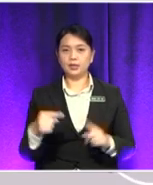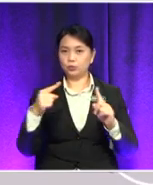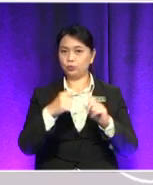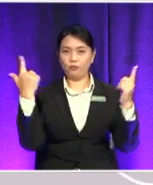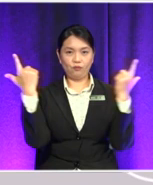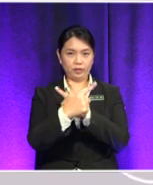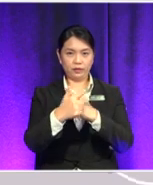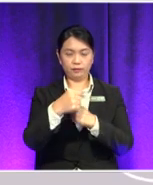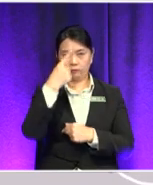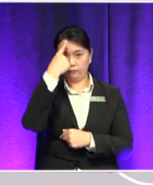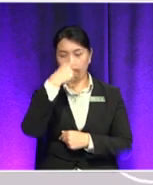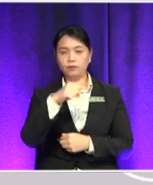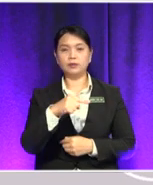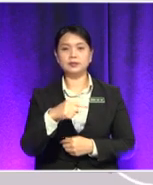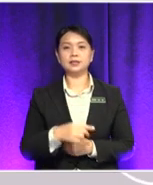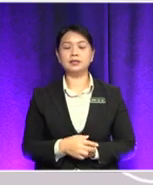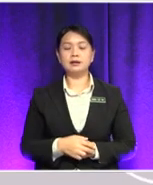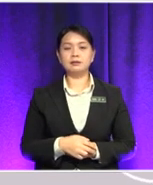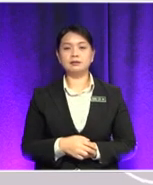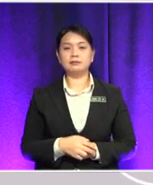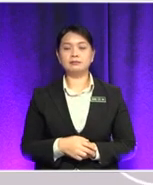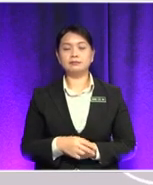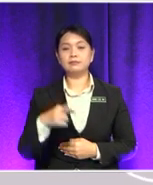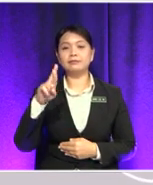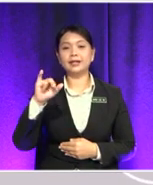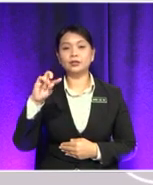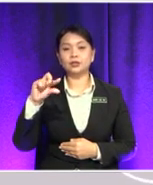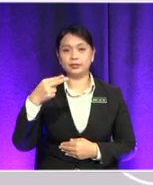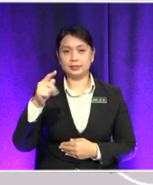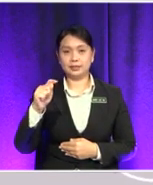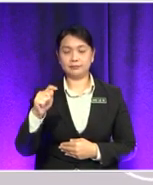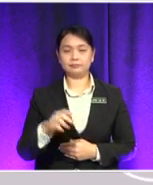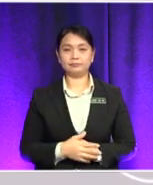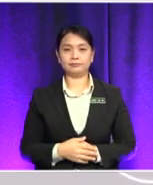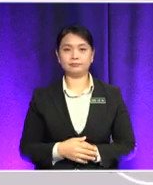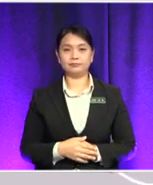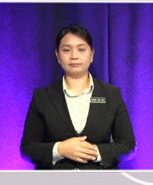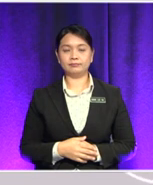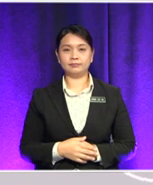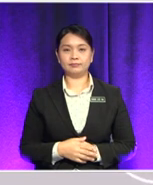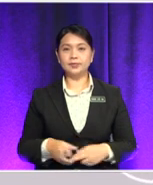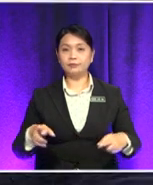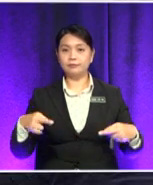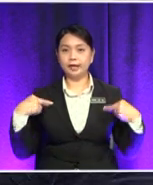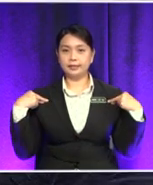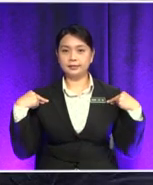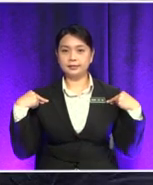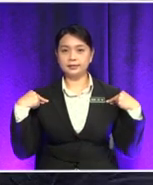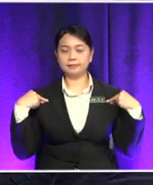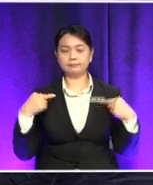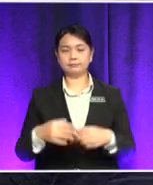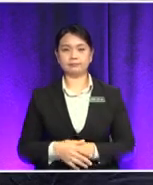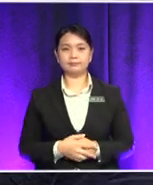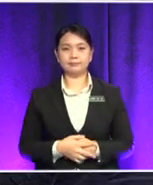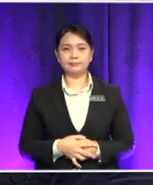the right. Yes, that's why we need to express our opinion in a proper way. Yes. Okay. Ain sounds like an advocate